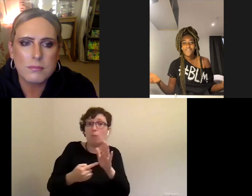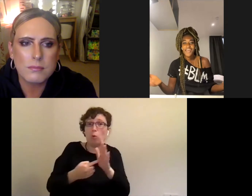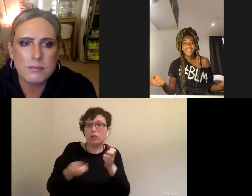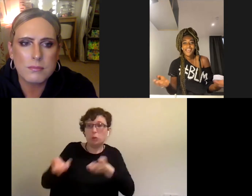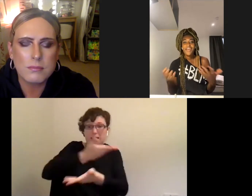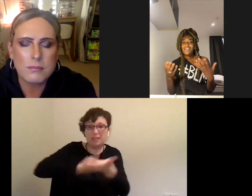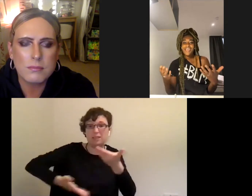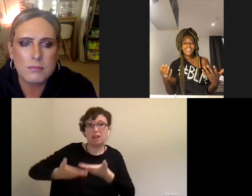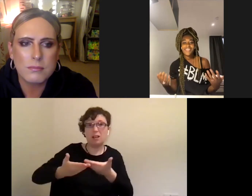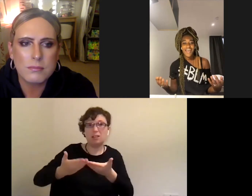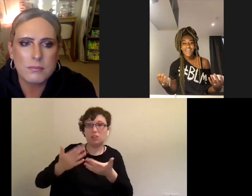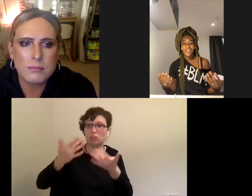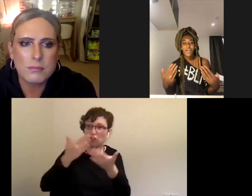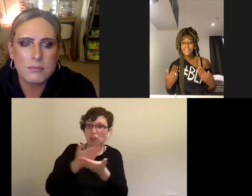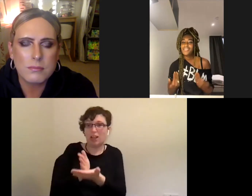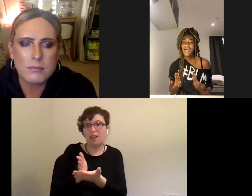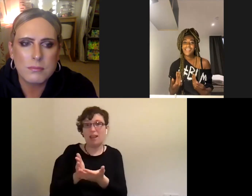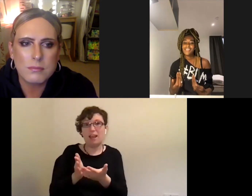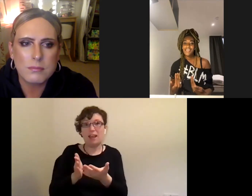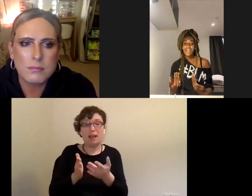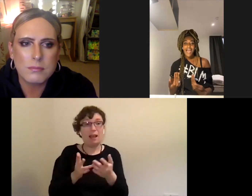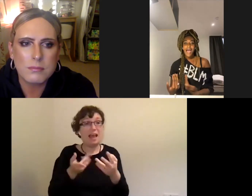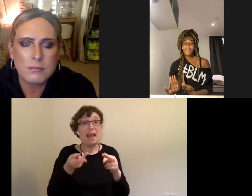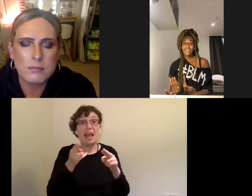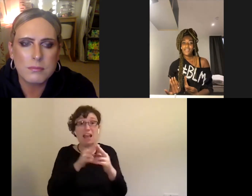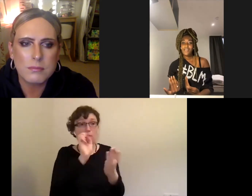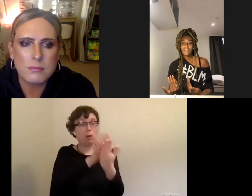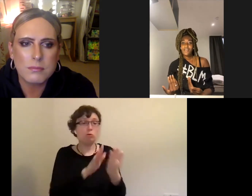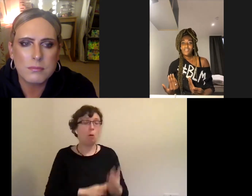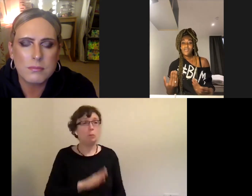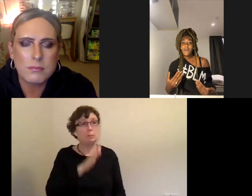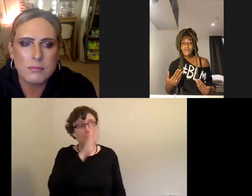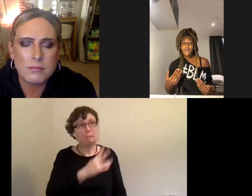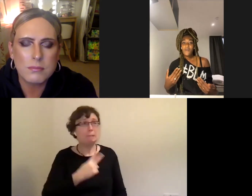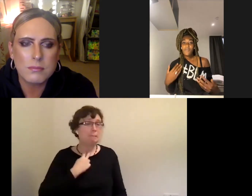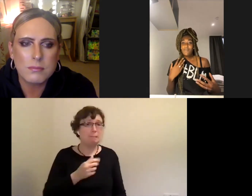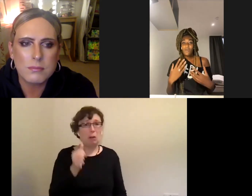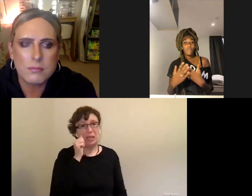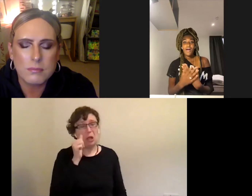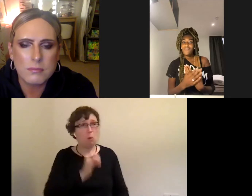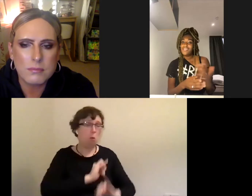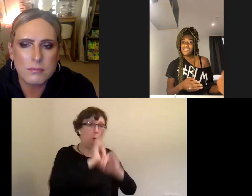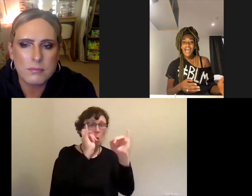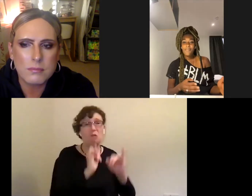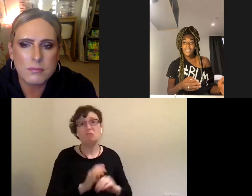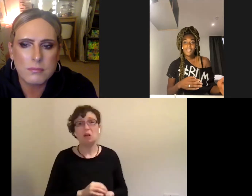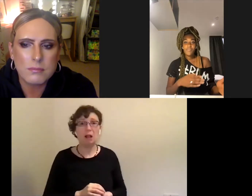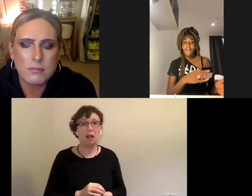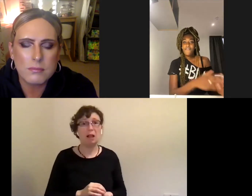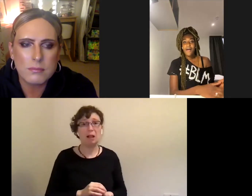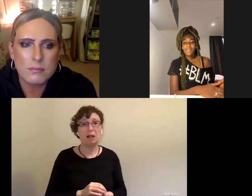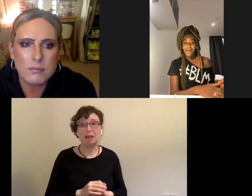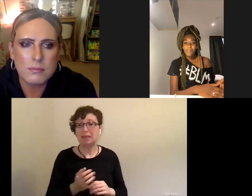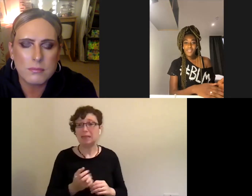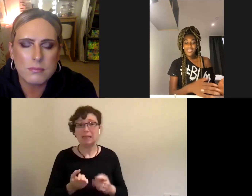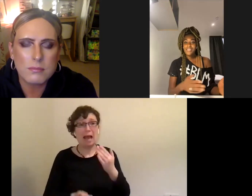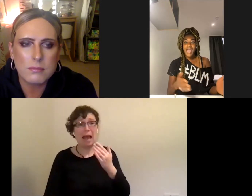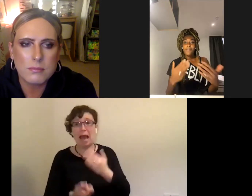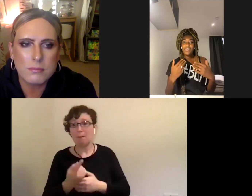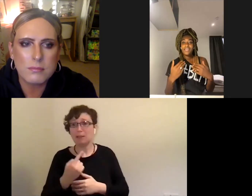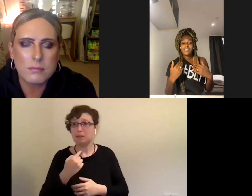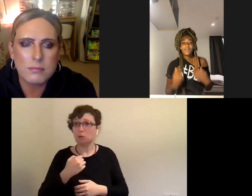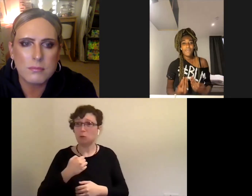sad face. Like, yes, it's sad. I know it's sad. It's happening to people of my race. It's happening to my family members.